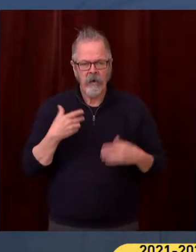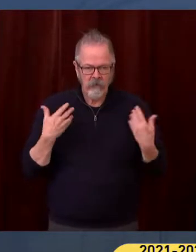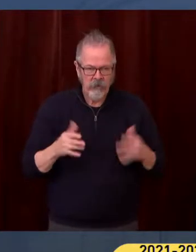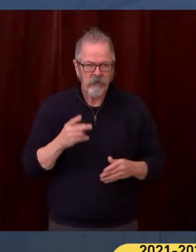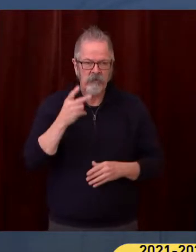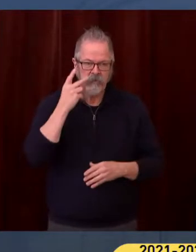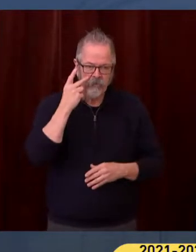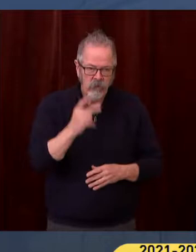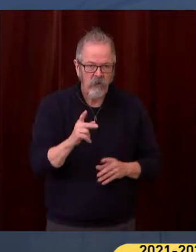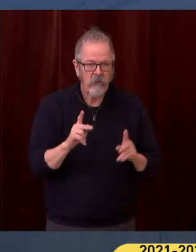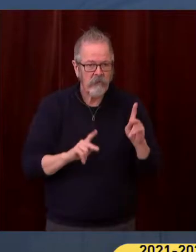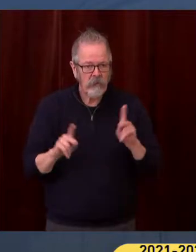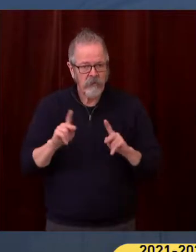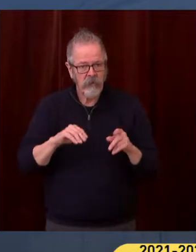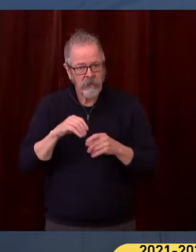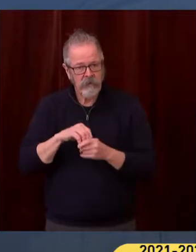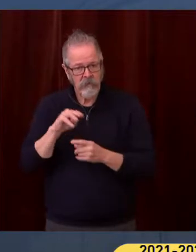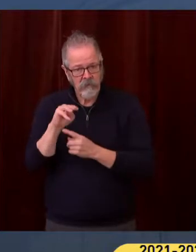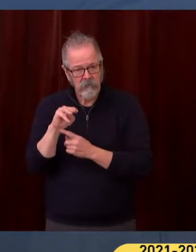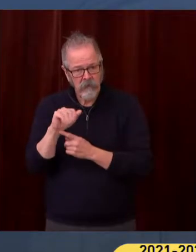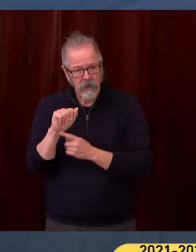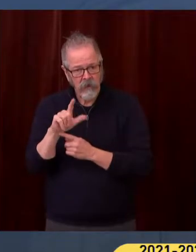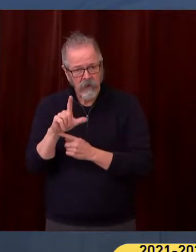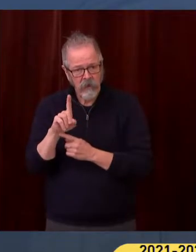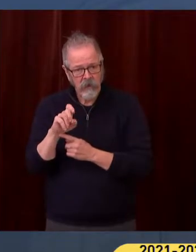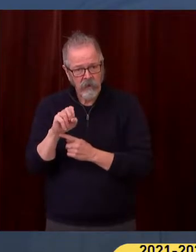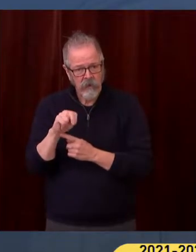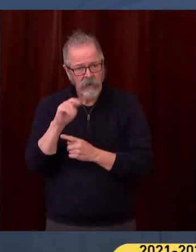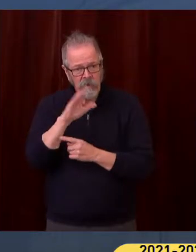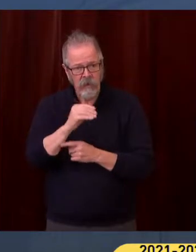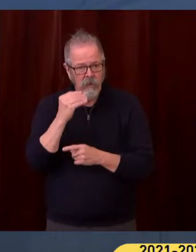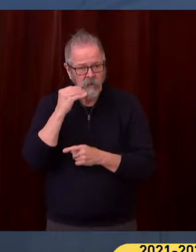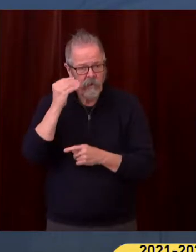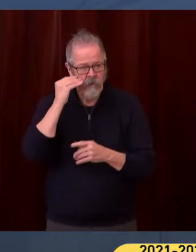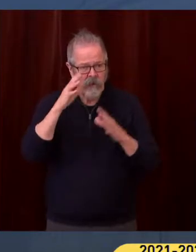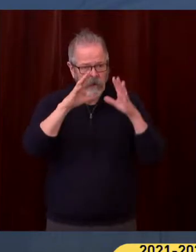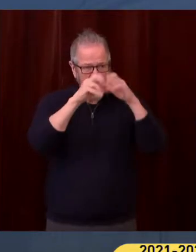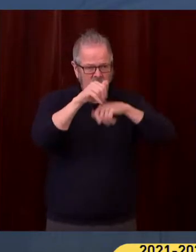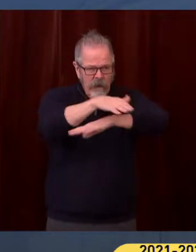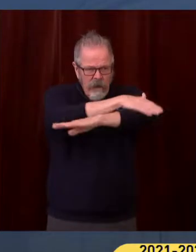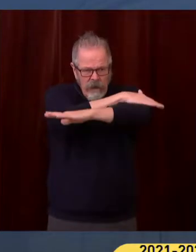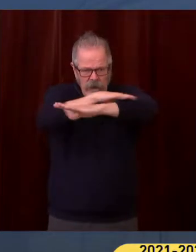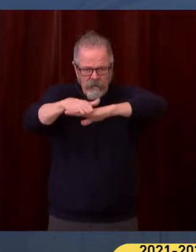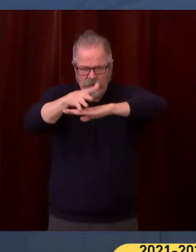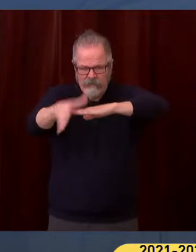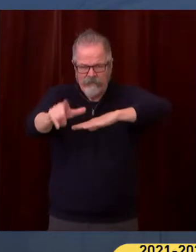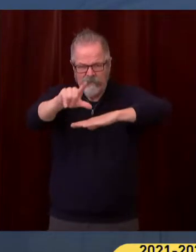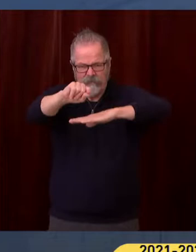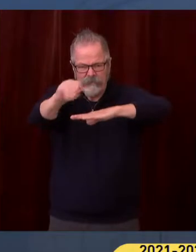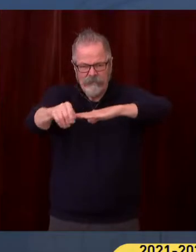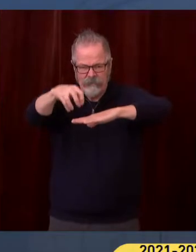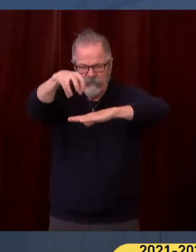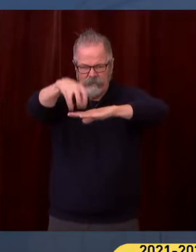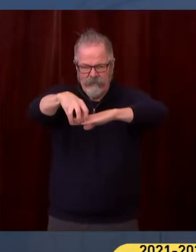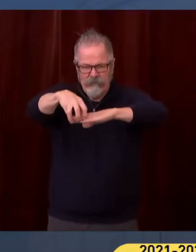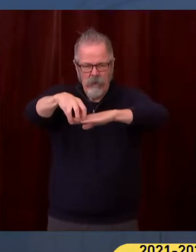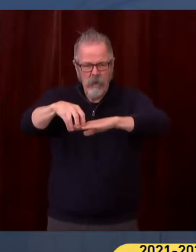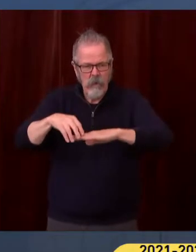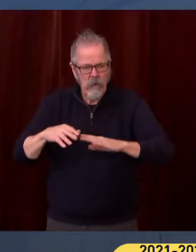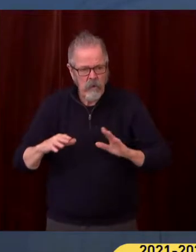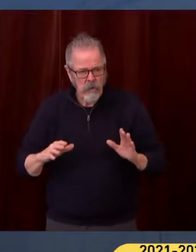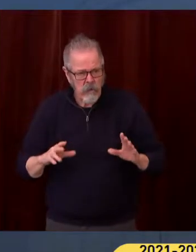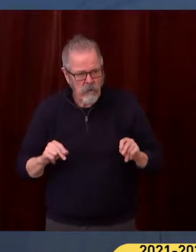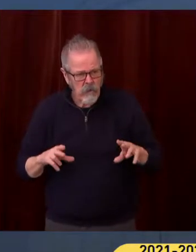kids. But seeing what it's done to their life, that's a real thing to me. Talking to a mother whose kid couldn't go